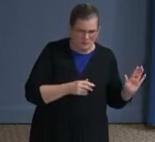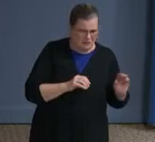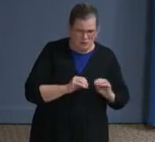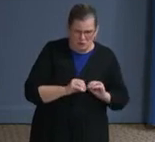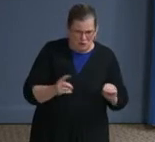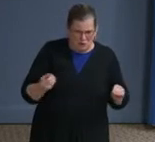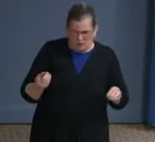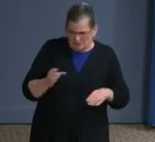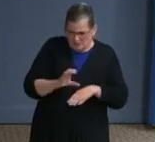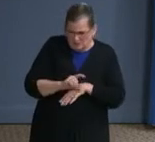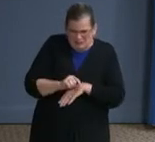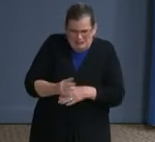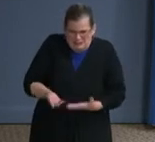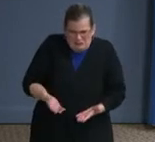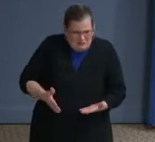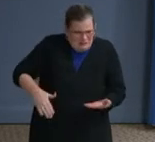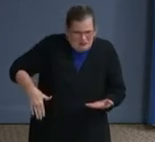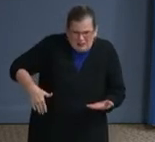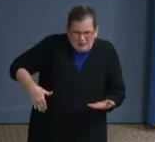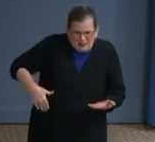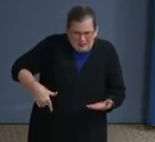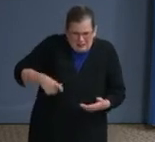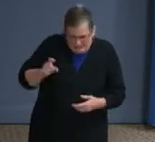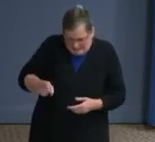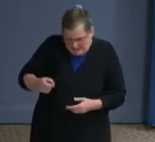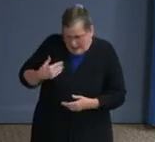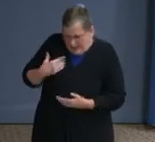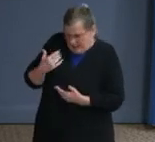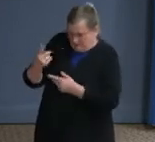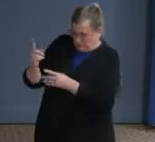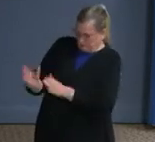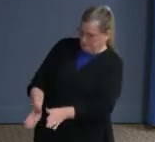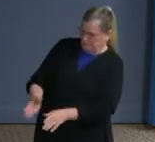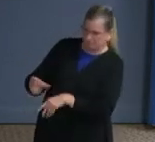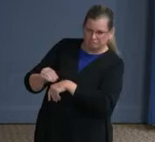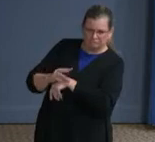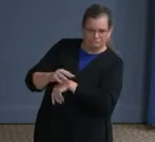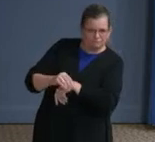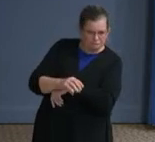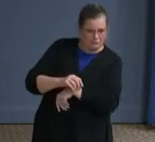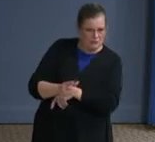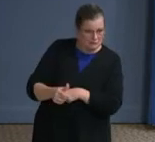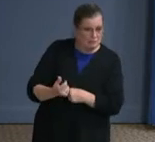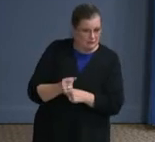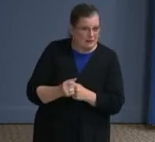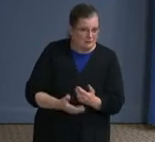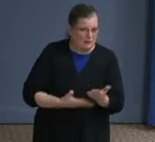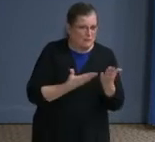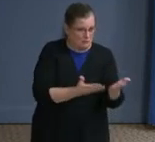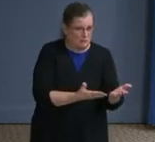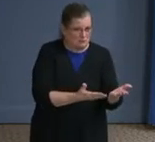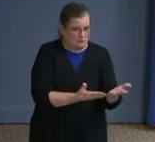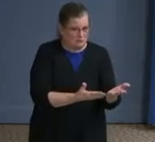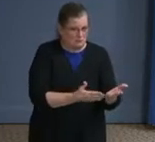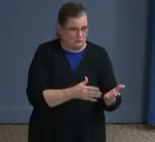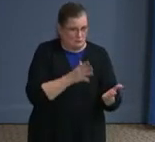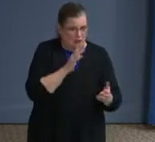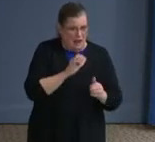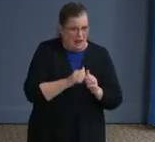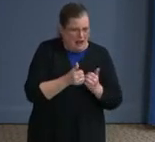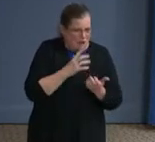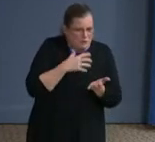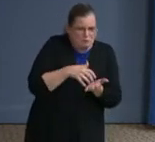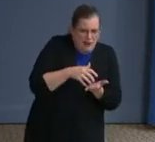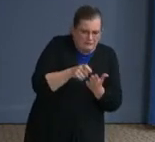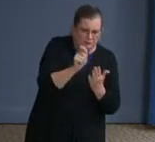consultation, and there needs to be some consultation before we go forward with a proposal. In addition, the way it was drafted, it would have given